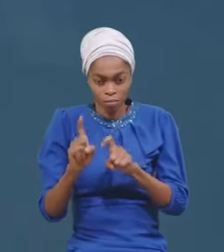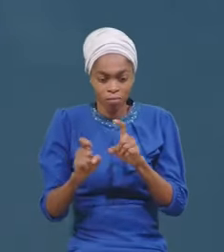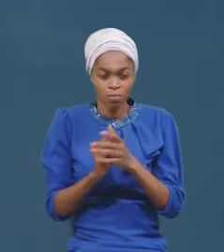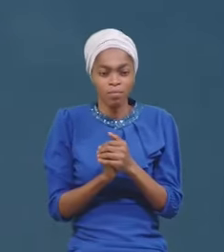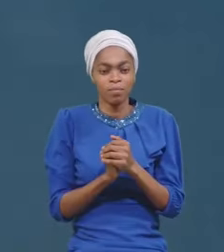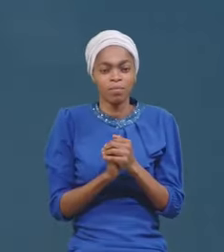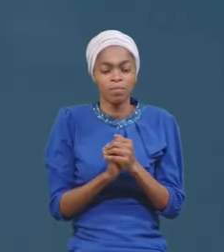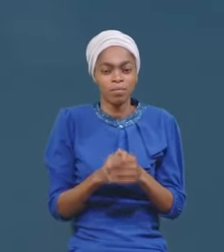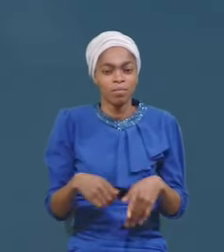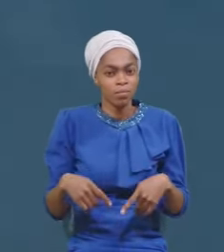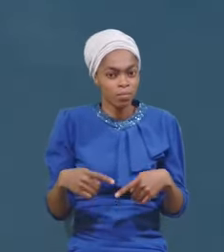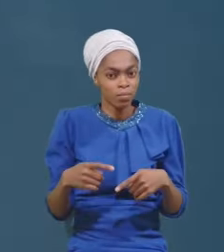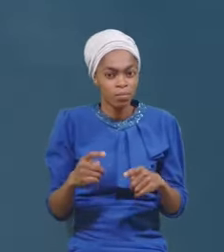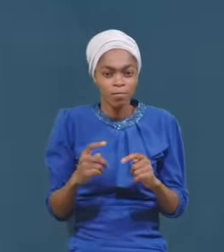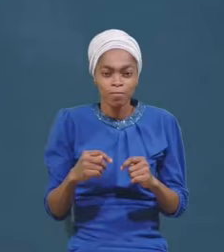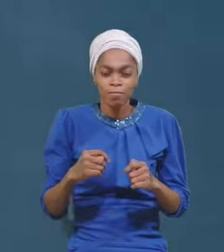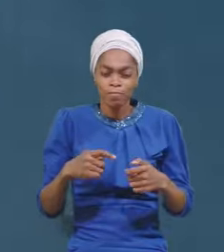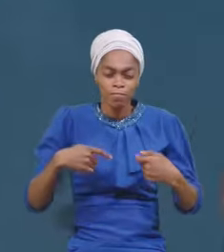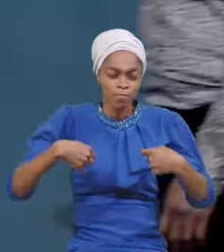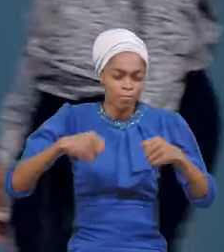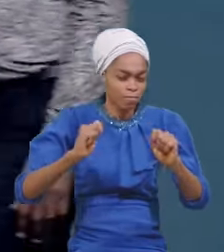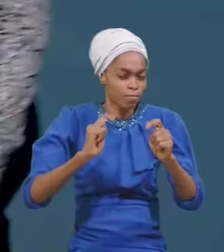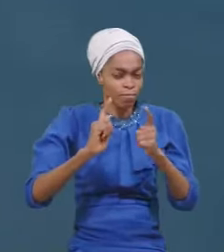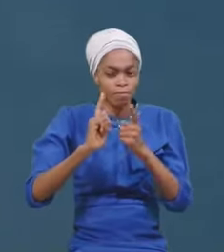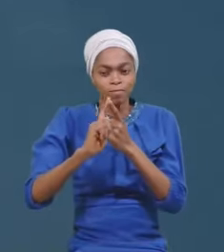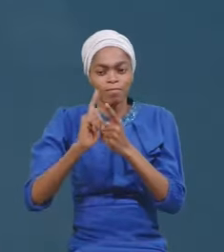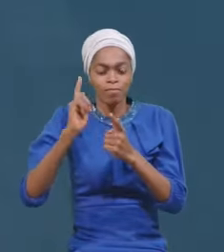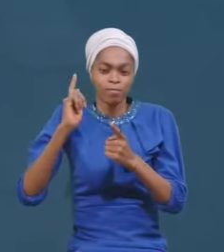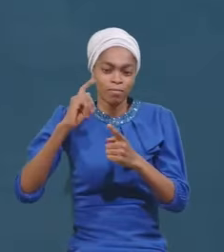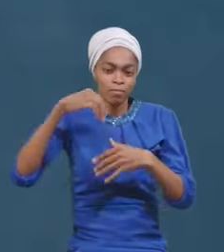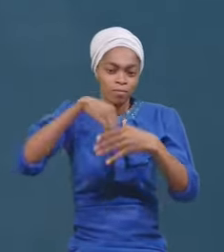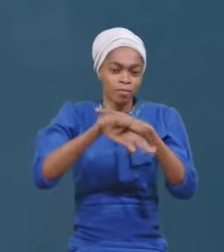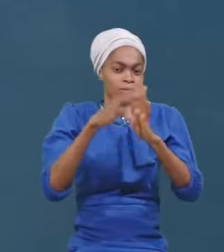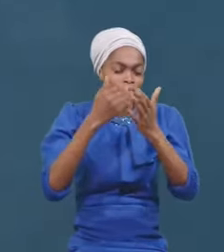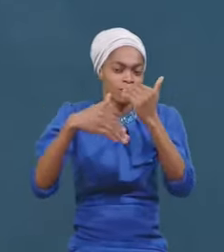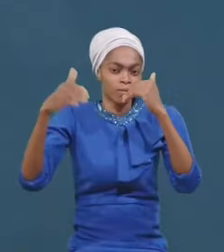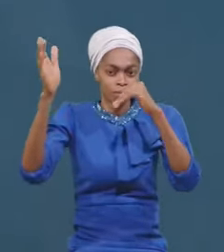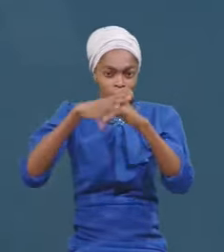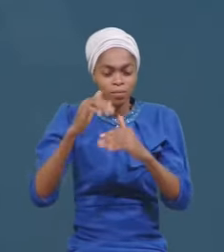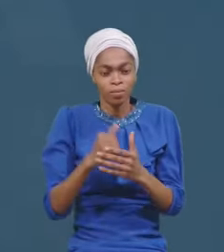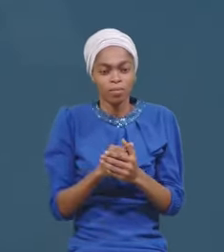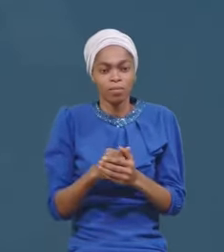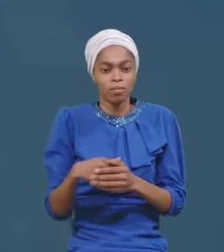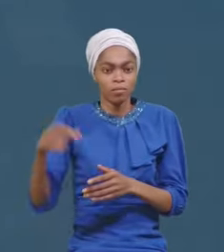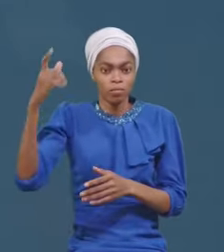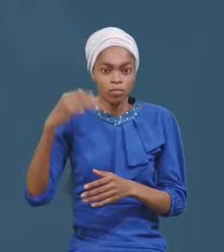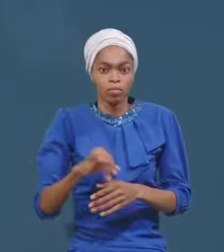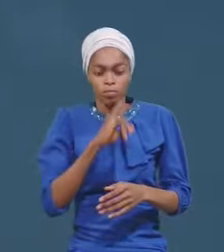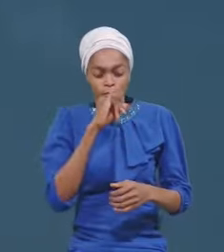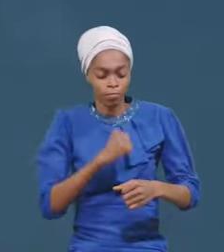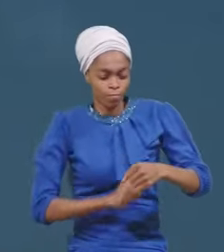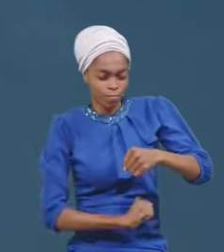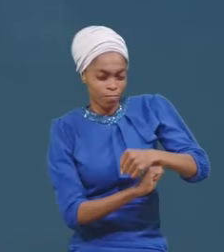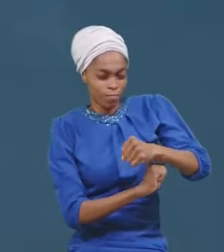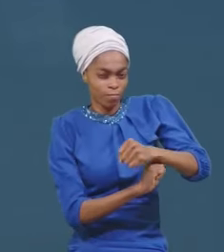Strive to make heaven at all costs. Father, we love you. Father, we thank you. The Almighty God is standing by you. Hallelujah.